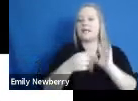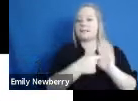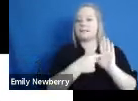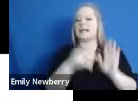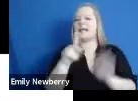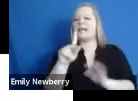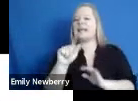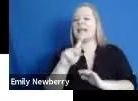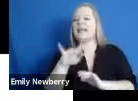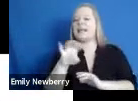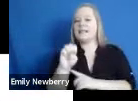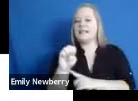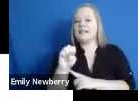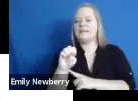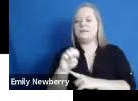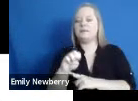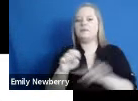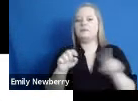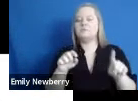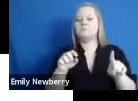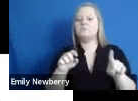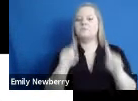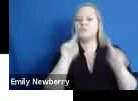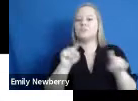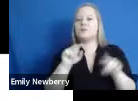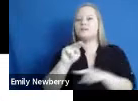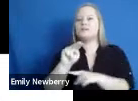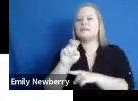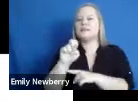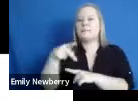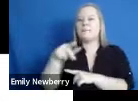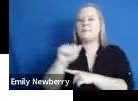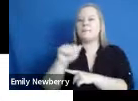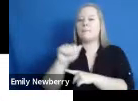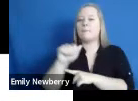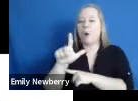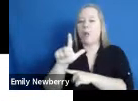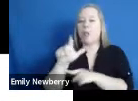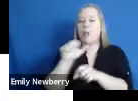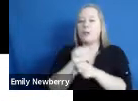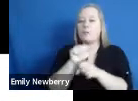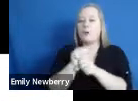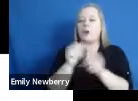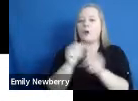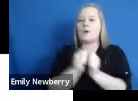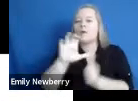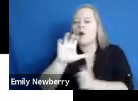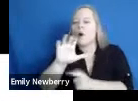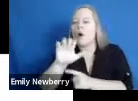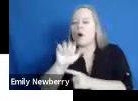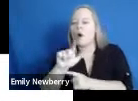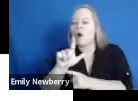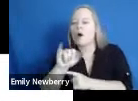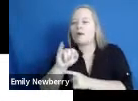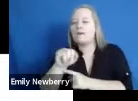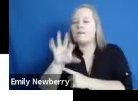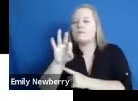who she went to Nepal and did some work with cauliflower production, and with